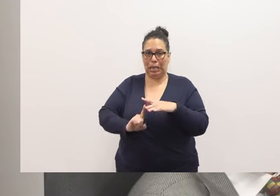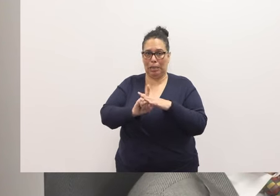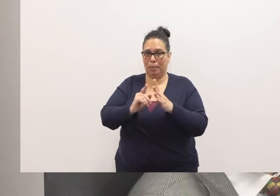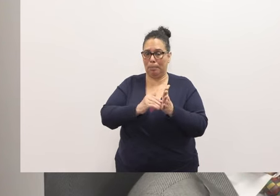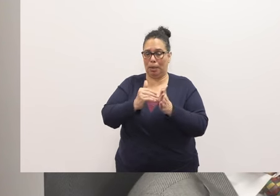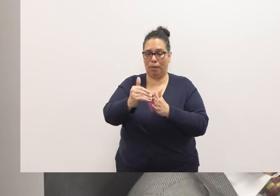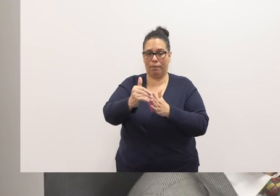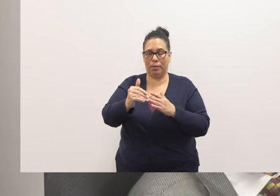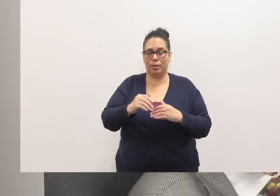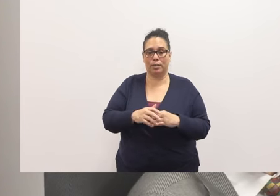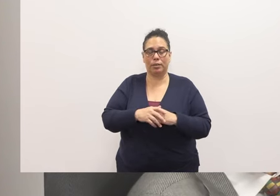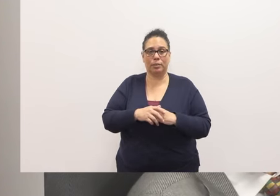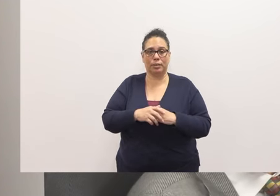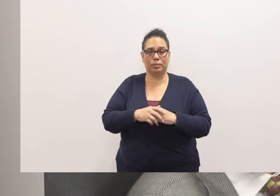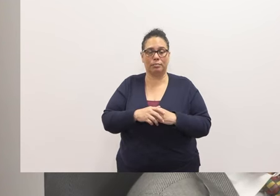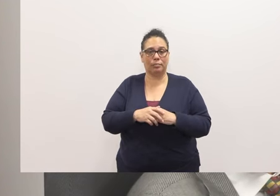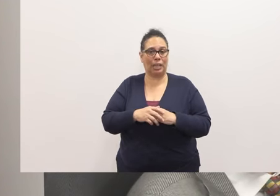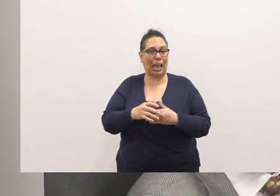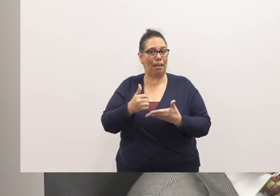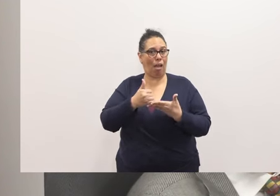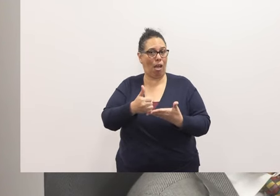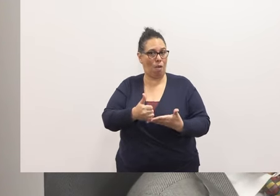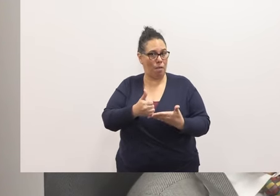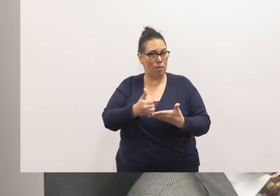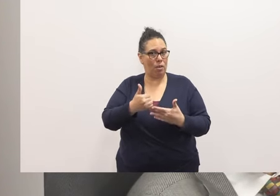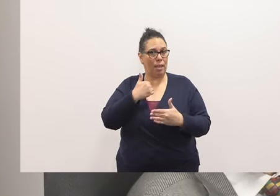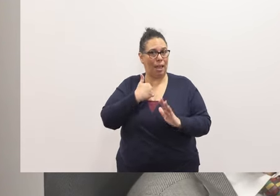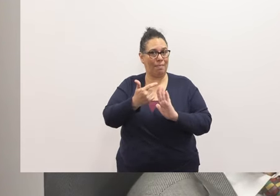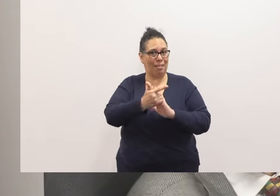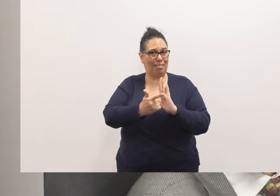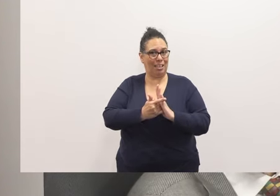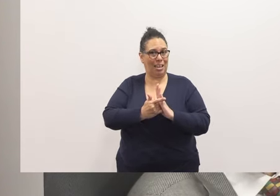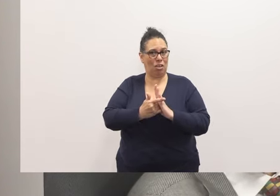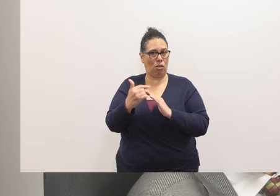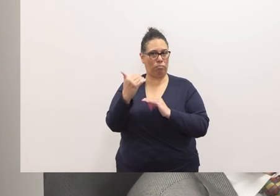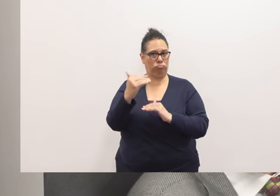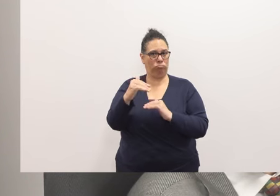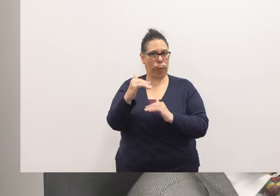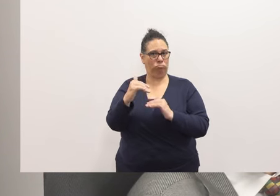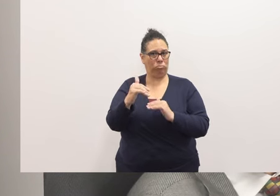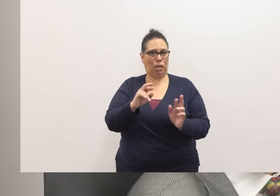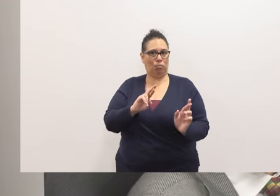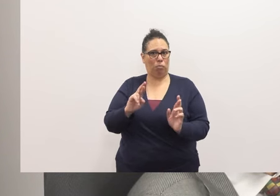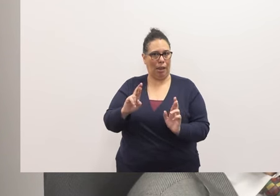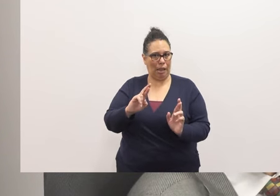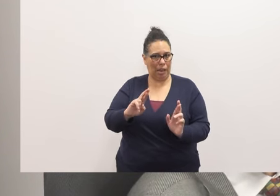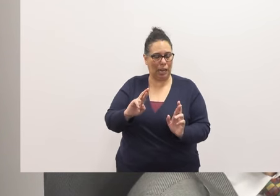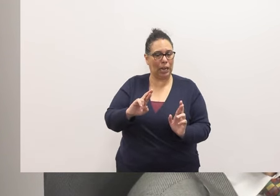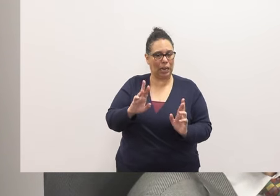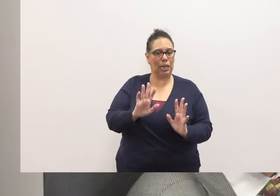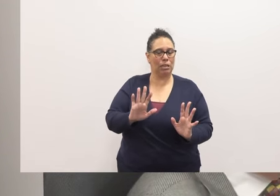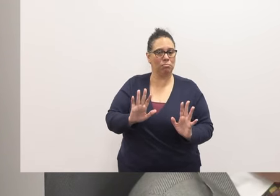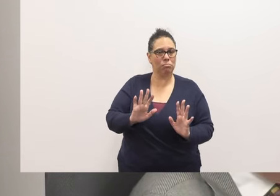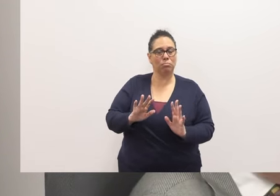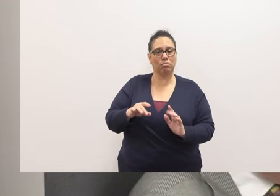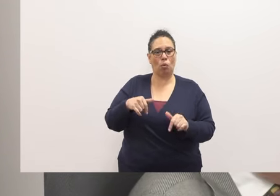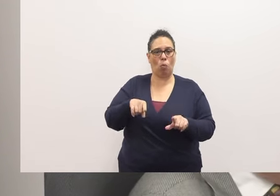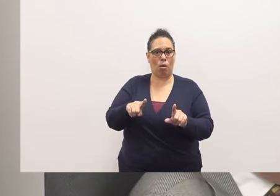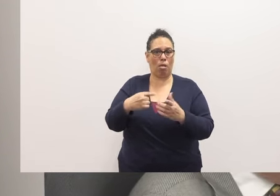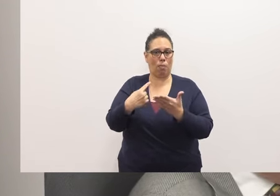and it's very helpful to have those legal parameters handy while we're having the